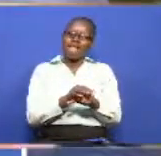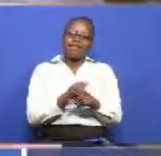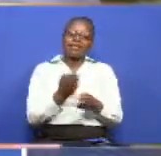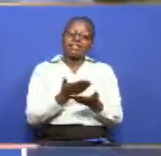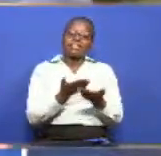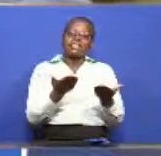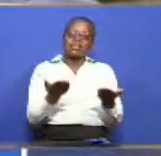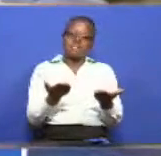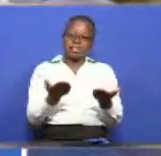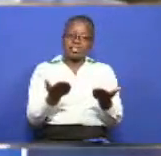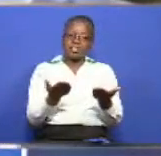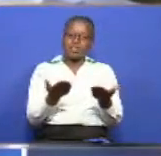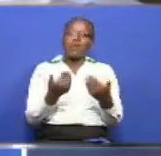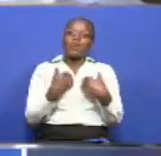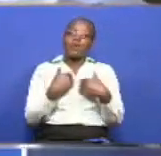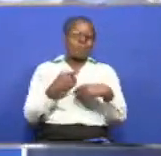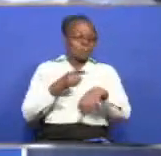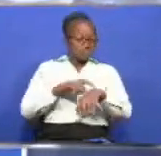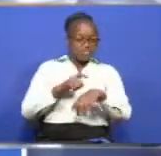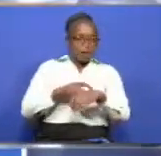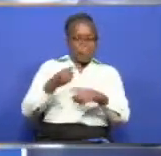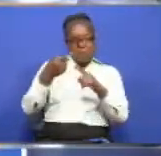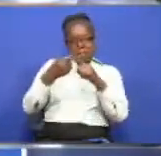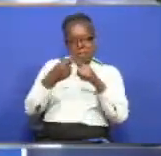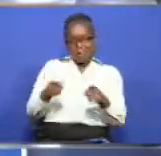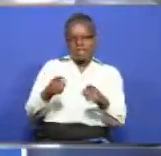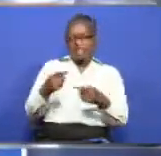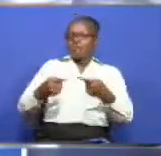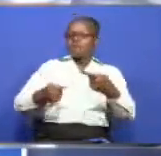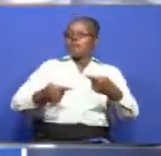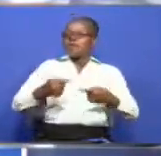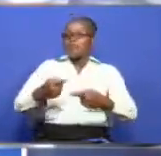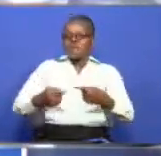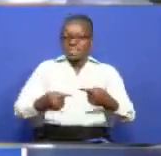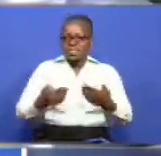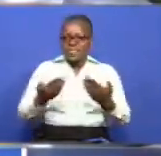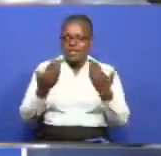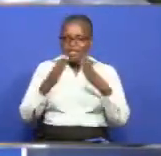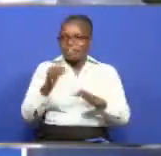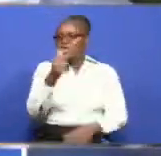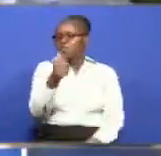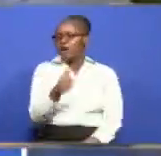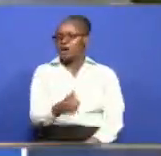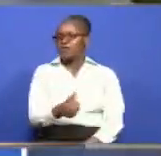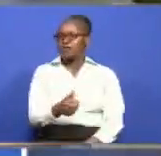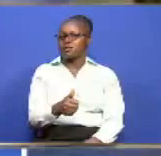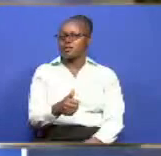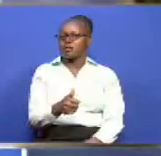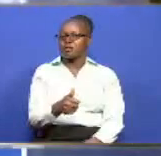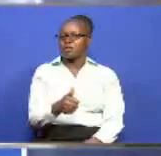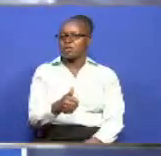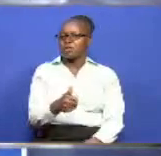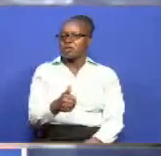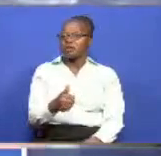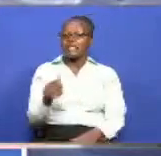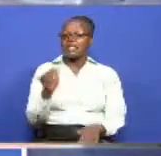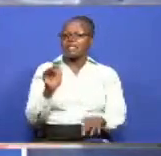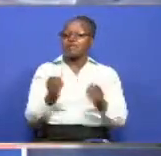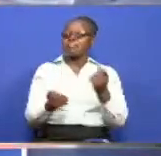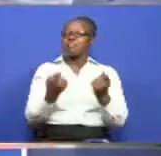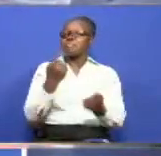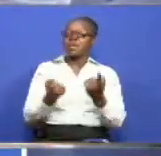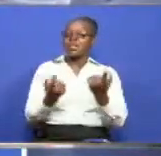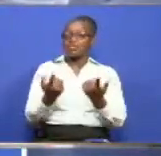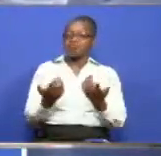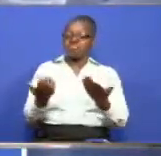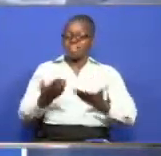That's all we had time for, but this process is not yet over. The matter raised by the governor before